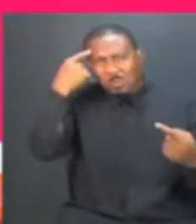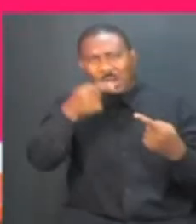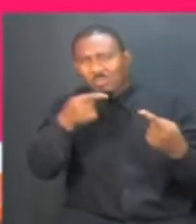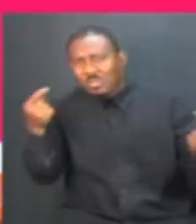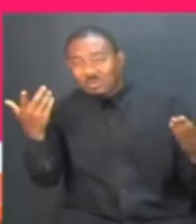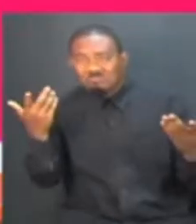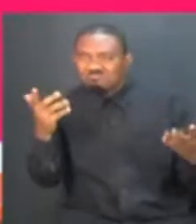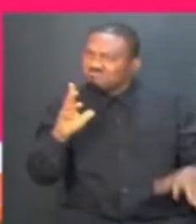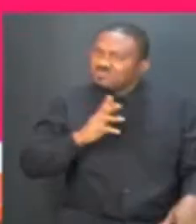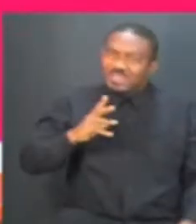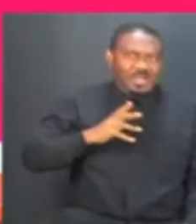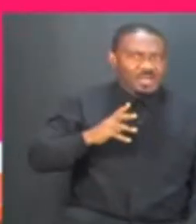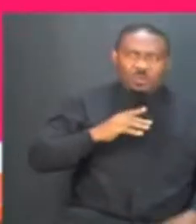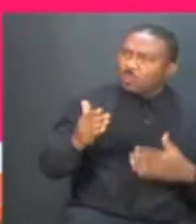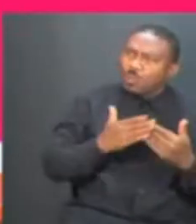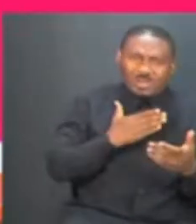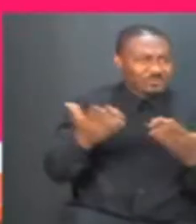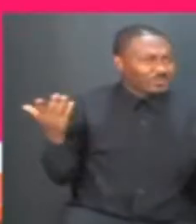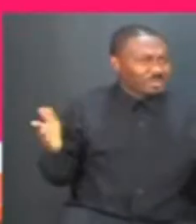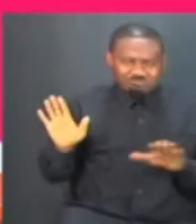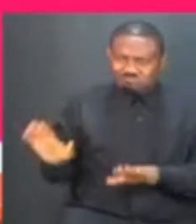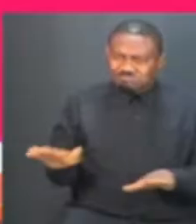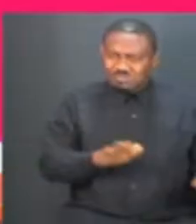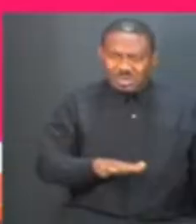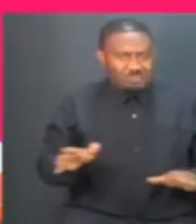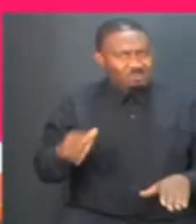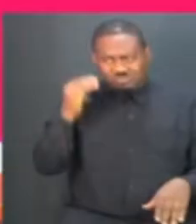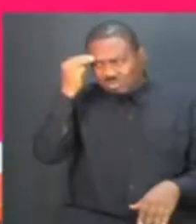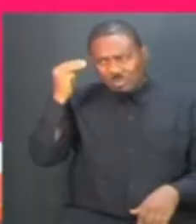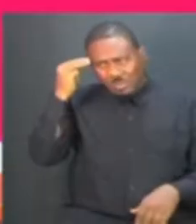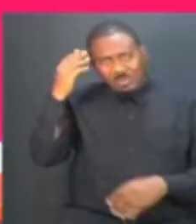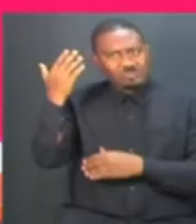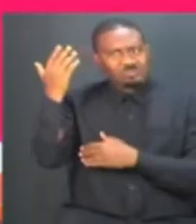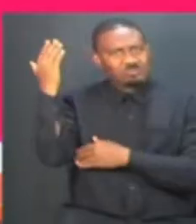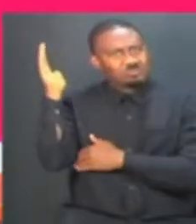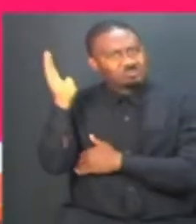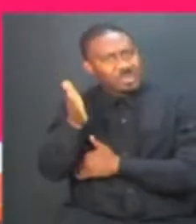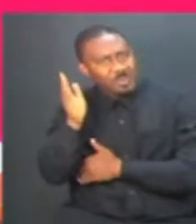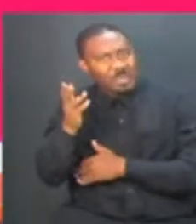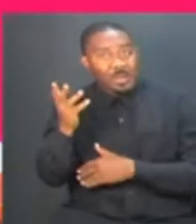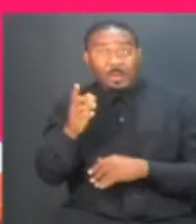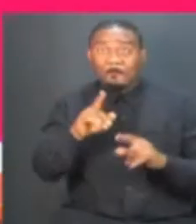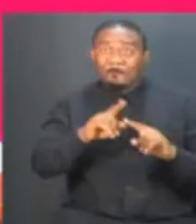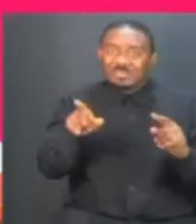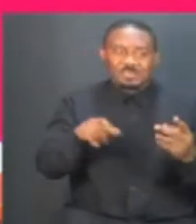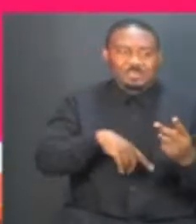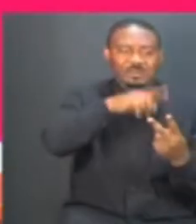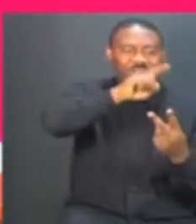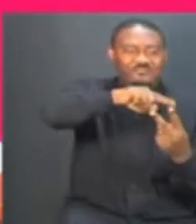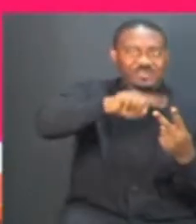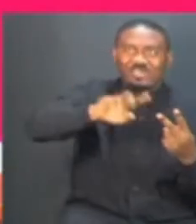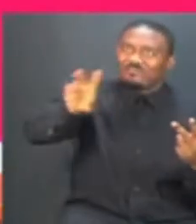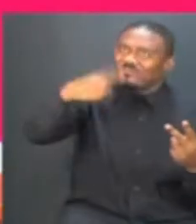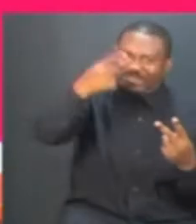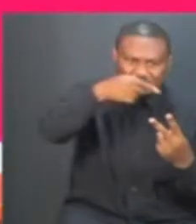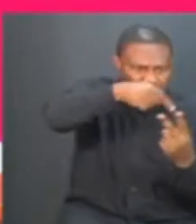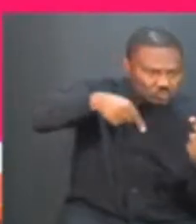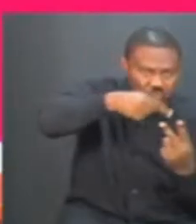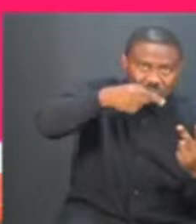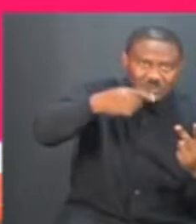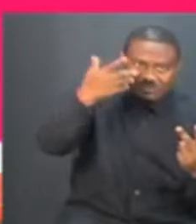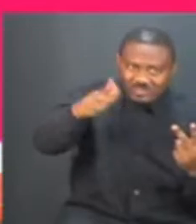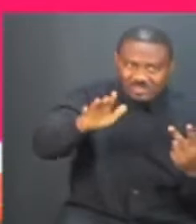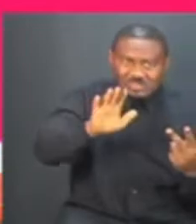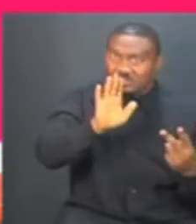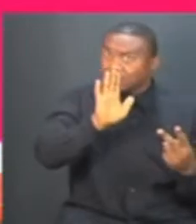have to take the one on the Fugu commemorative. No problem. But let's take the first 2, which is advertised, Speaker, in your own words.